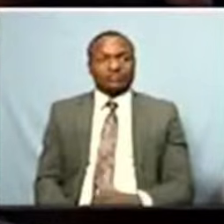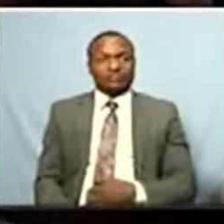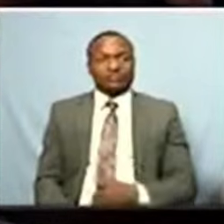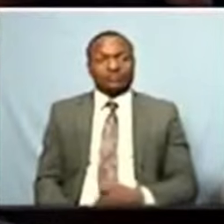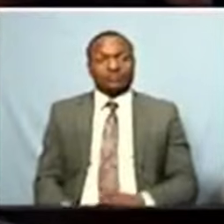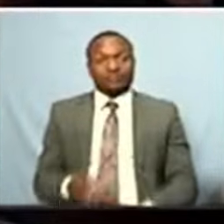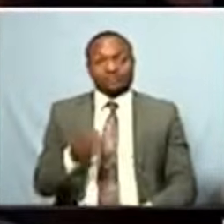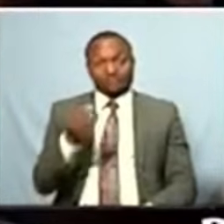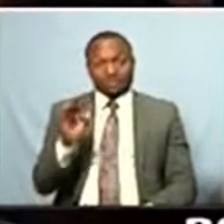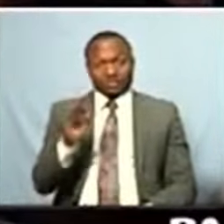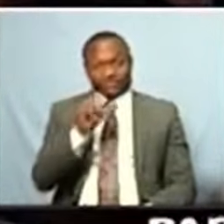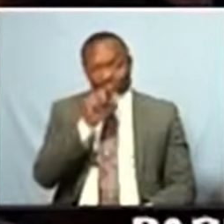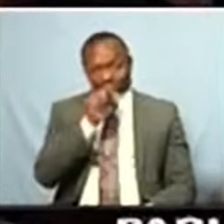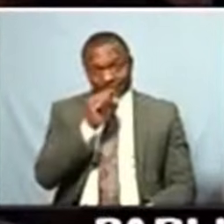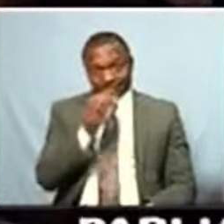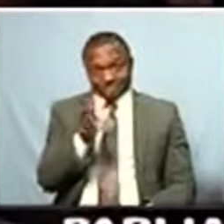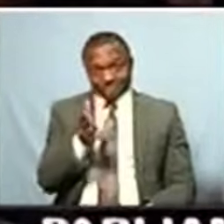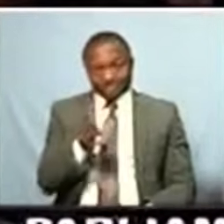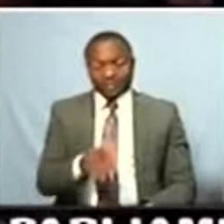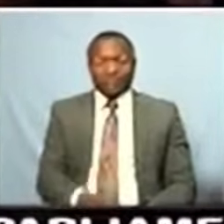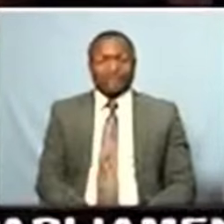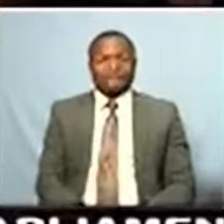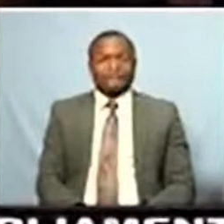You can switch off your mic.